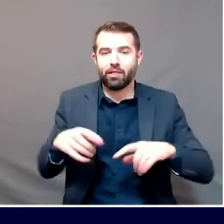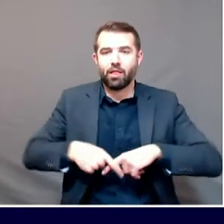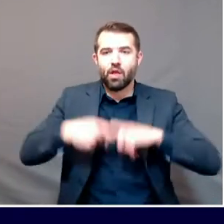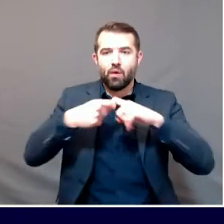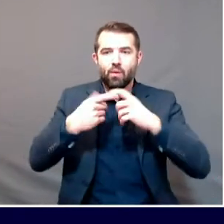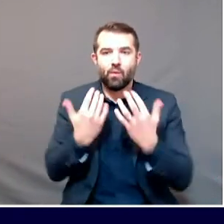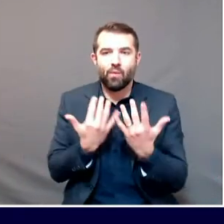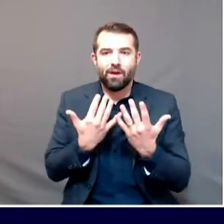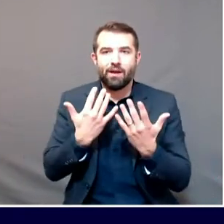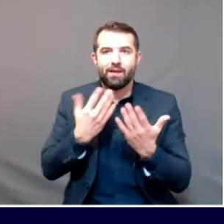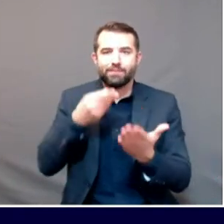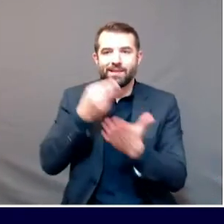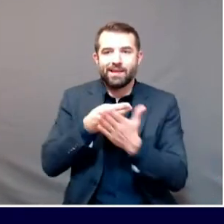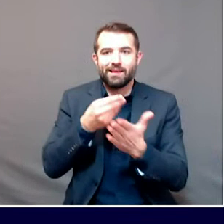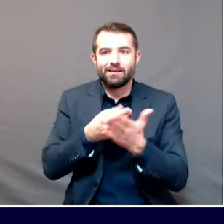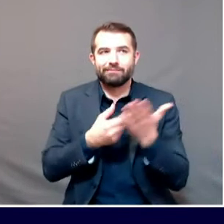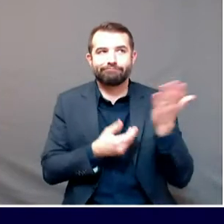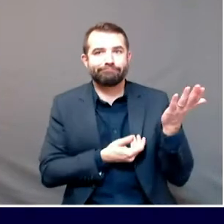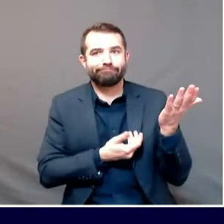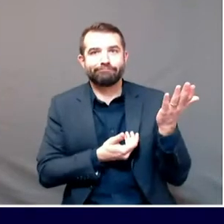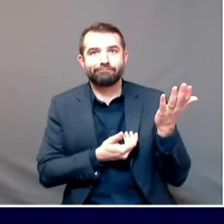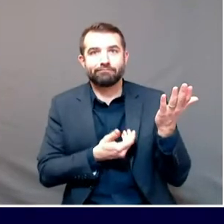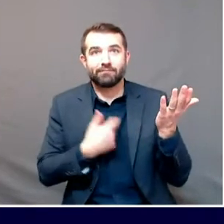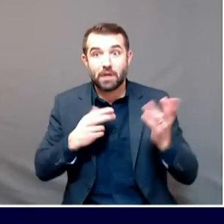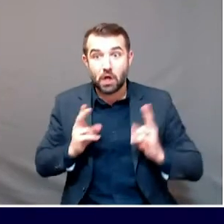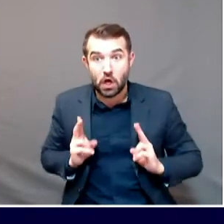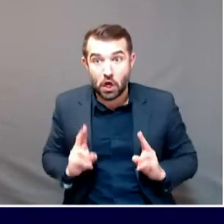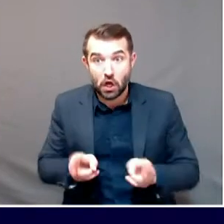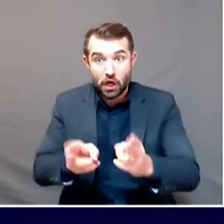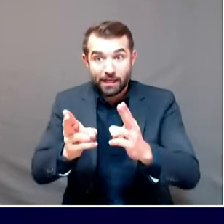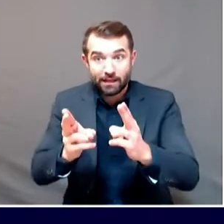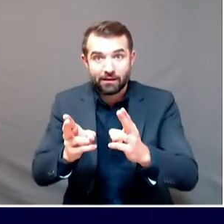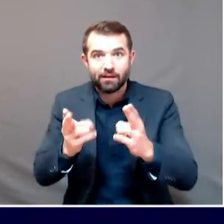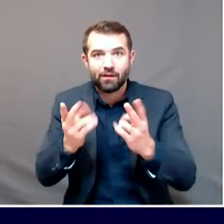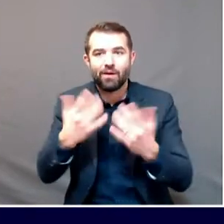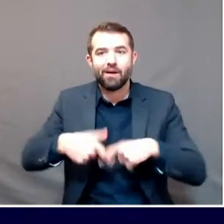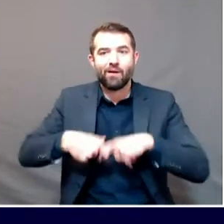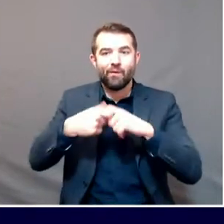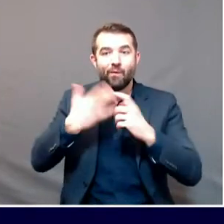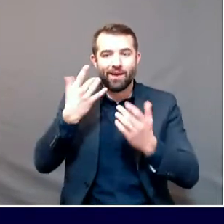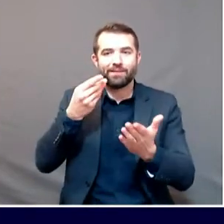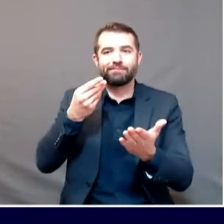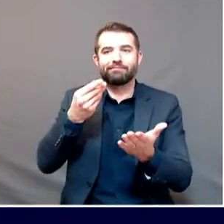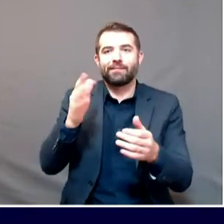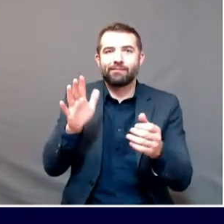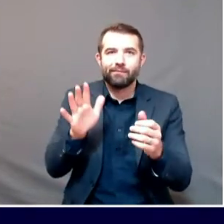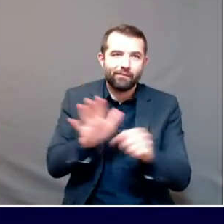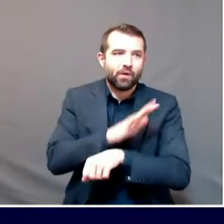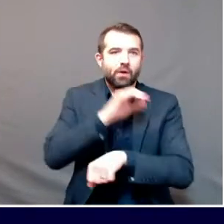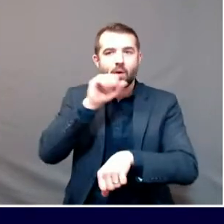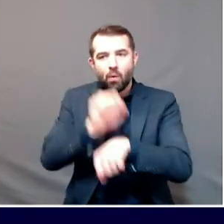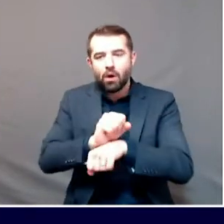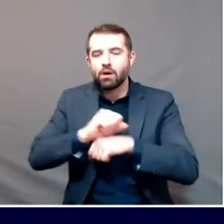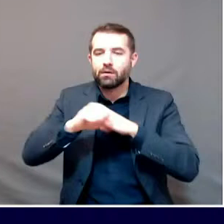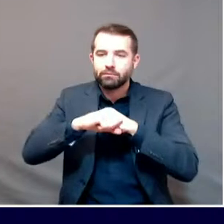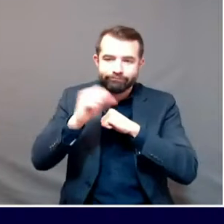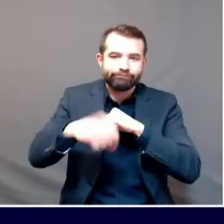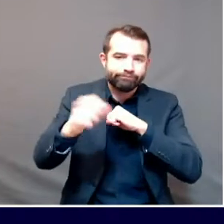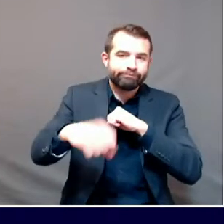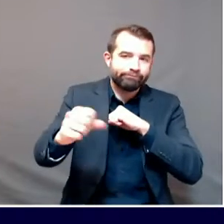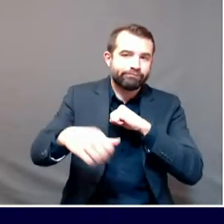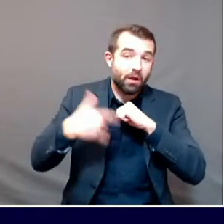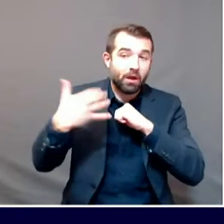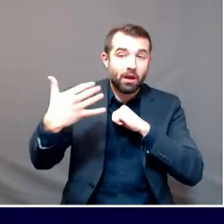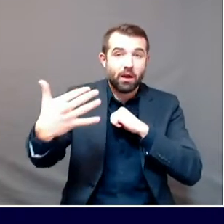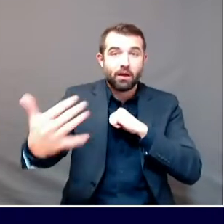paperwork. You hurry up and wait for the regulatory sign off. But each of those things can be accelerated if there is a will